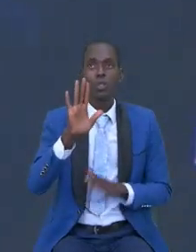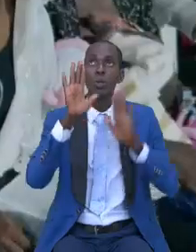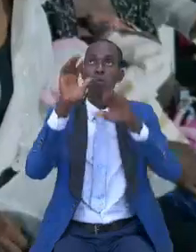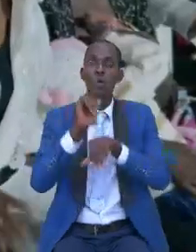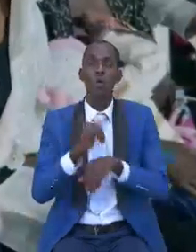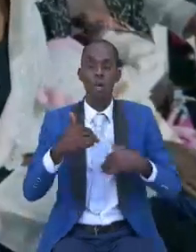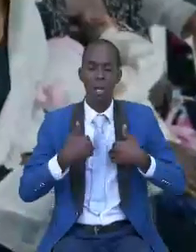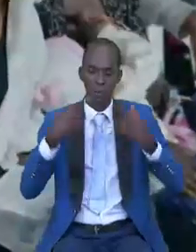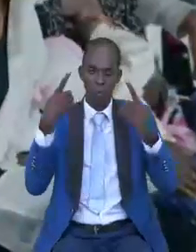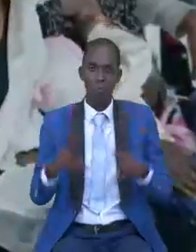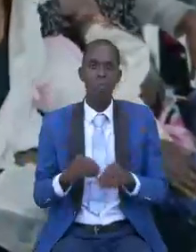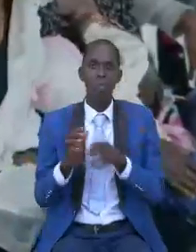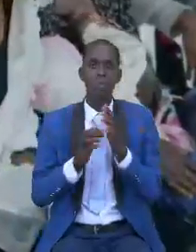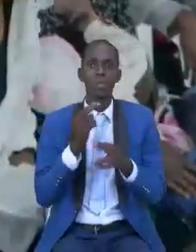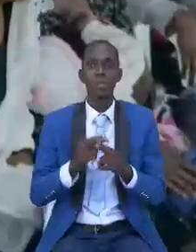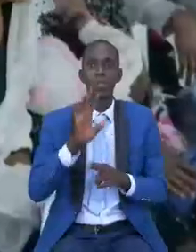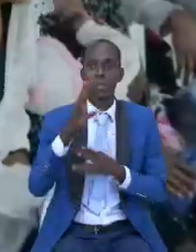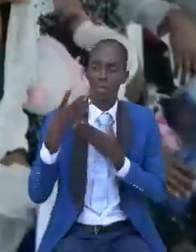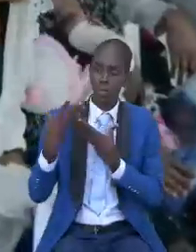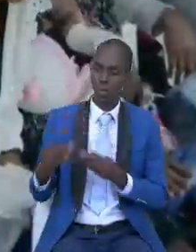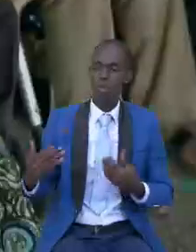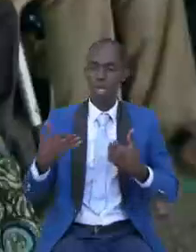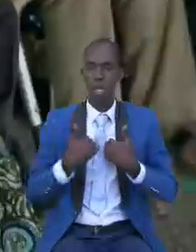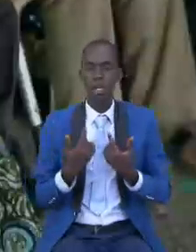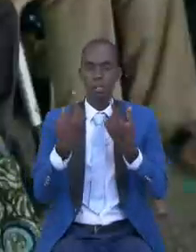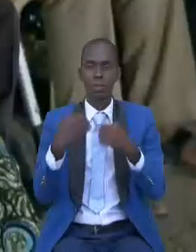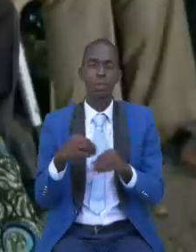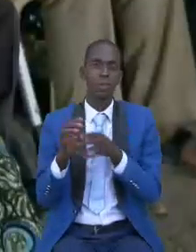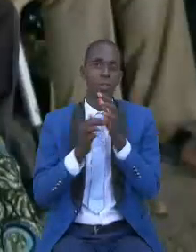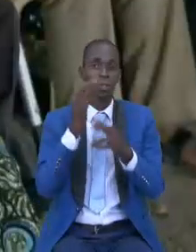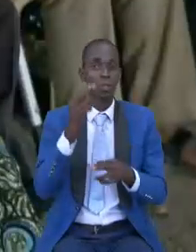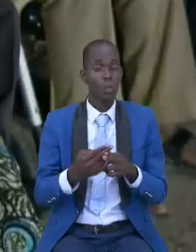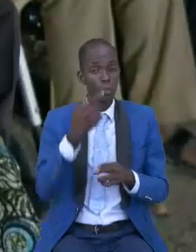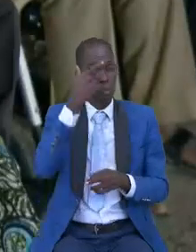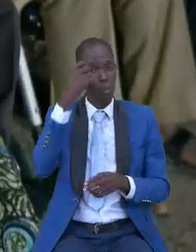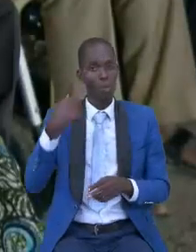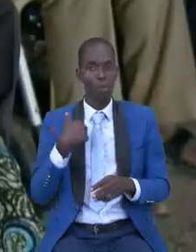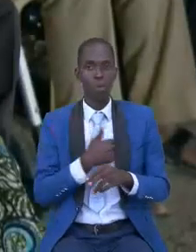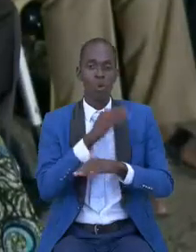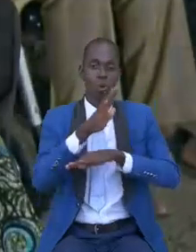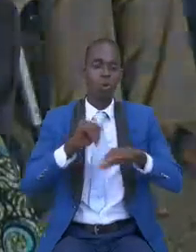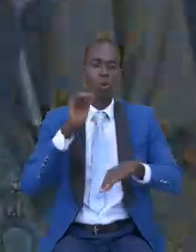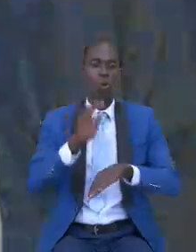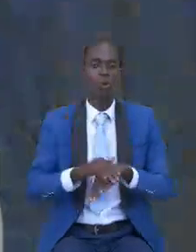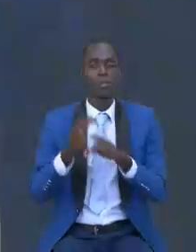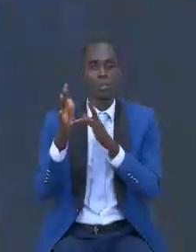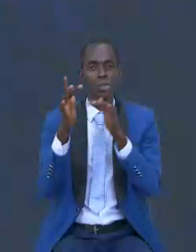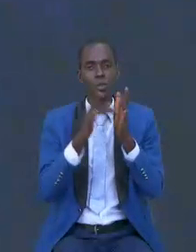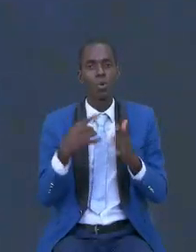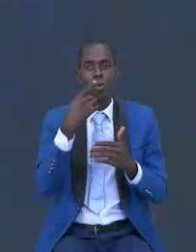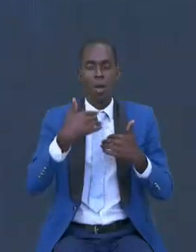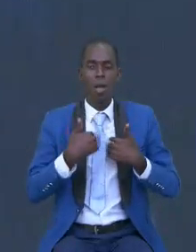come. Your solution has come. Because we call on Jesus that has